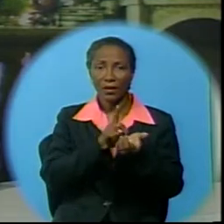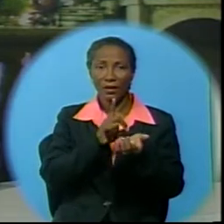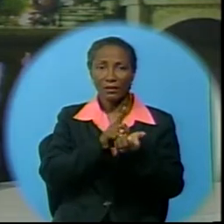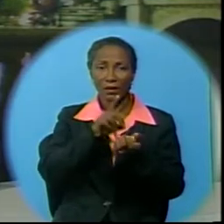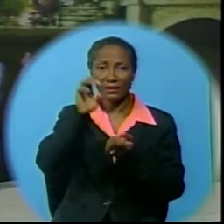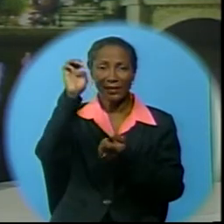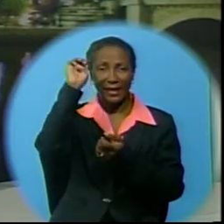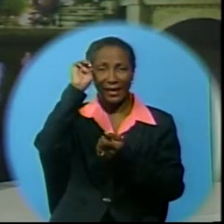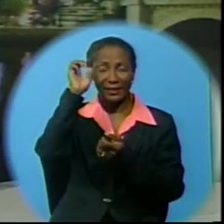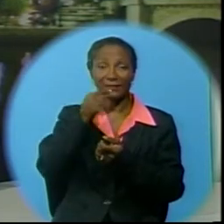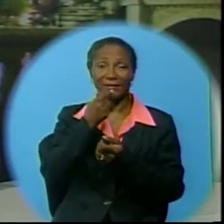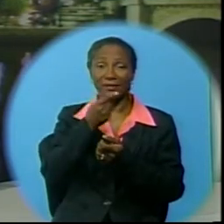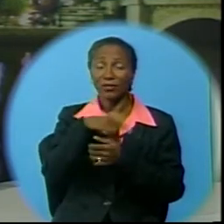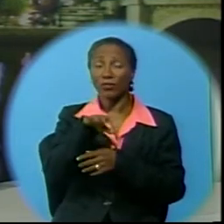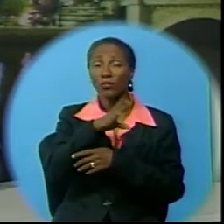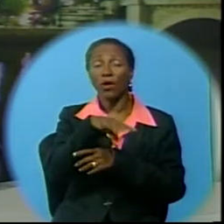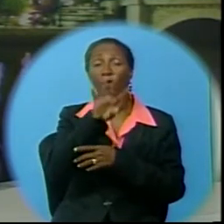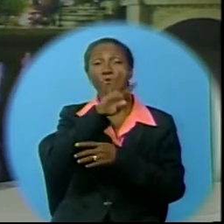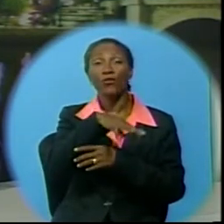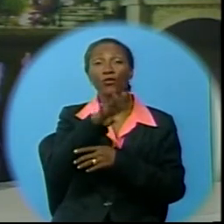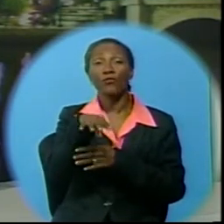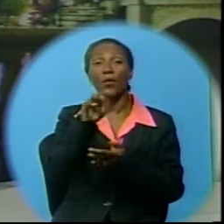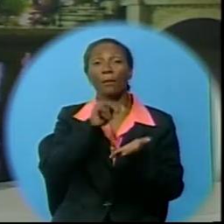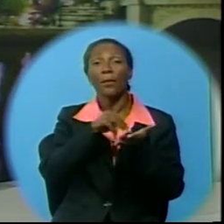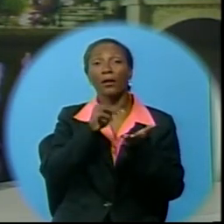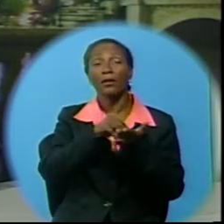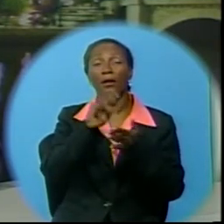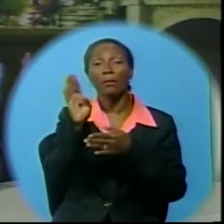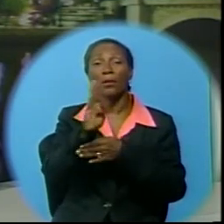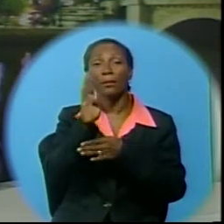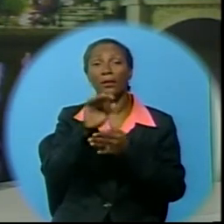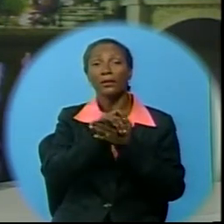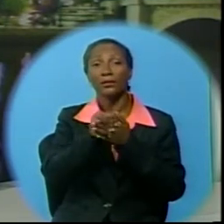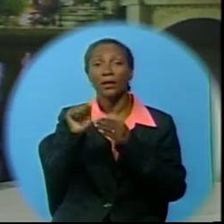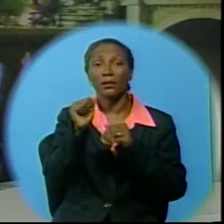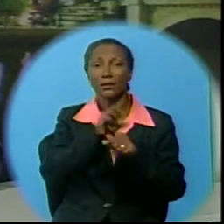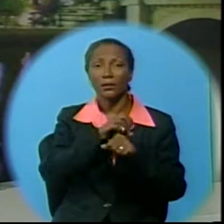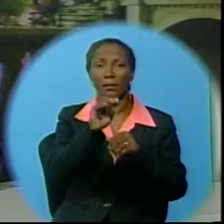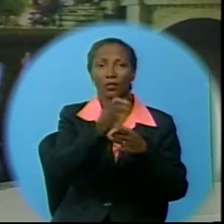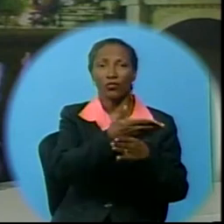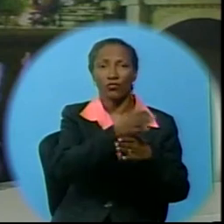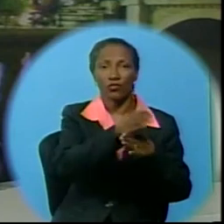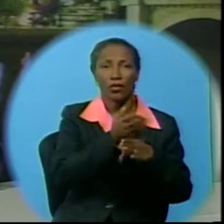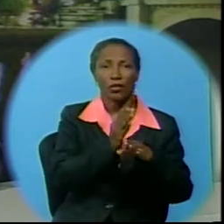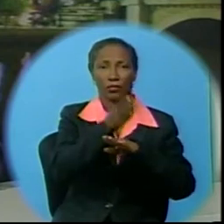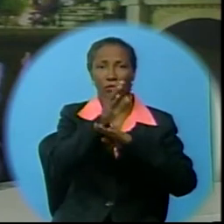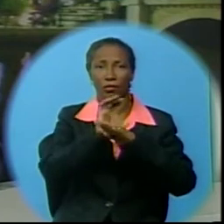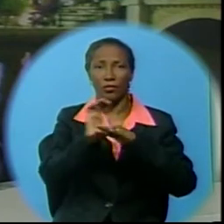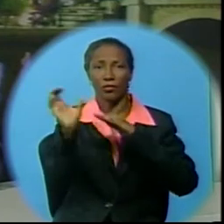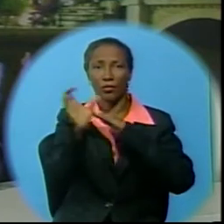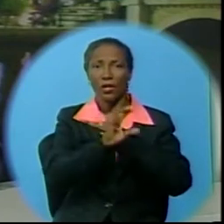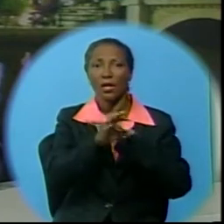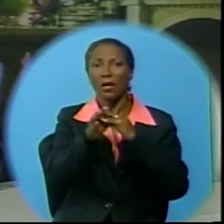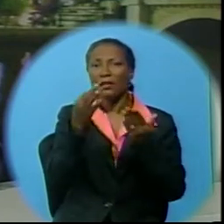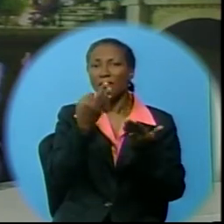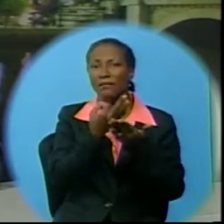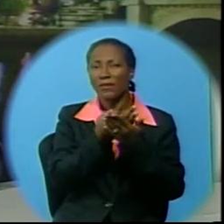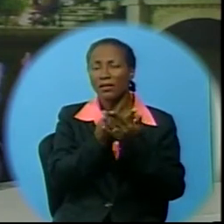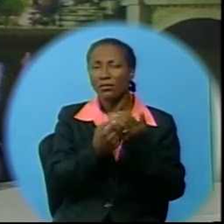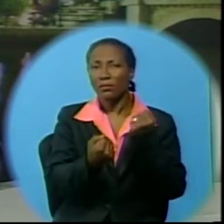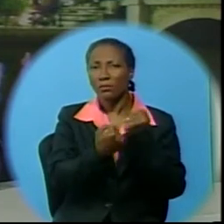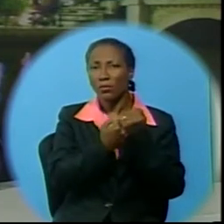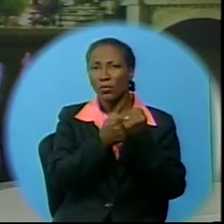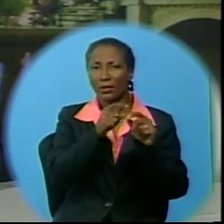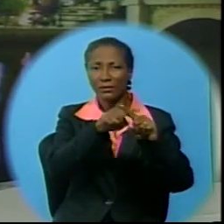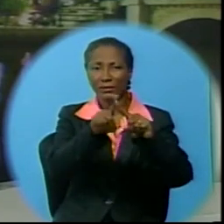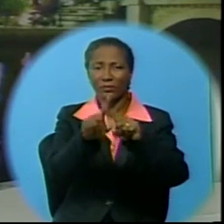Dr. Ingalls says about 44 million Barbados dollars has been distributed across the region to fund various renewable energy related projects.